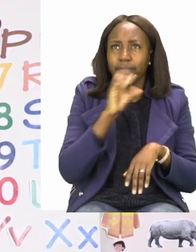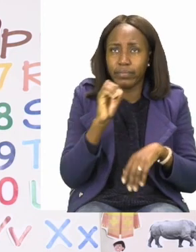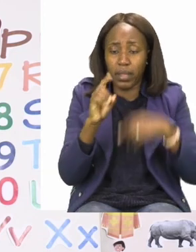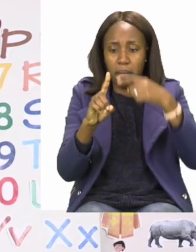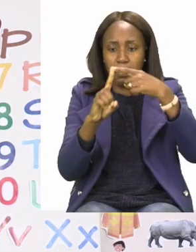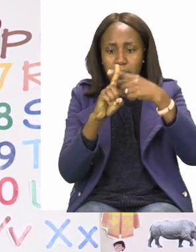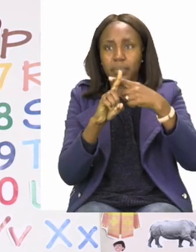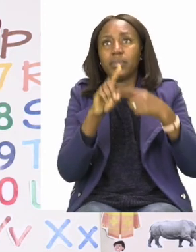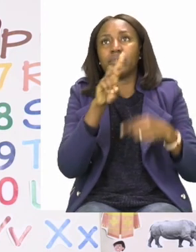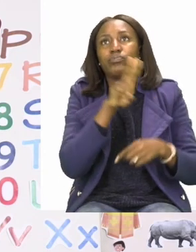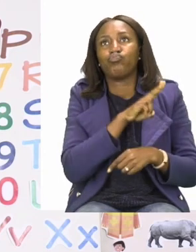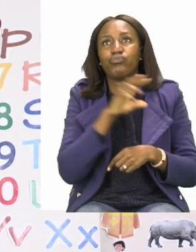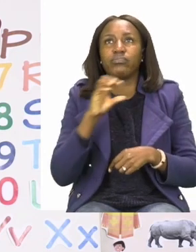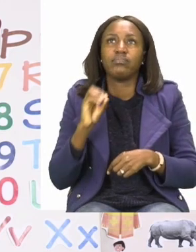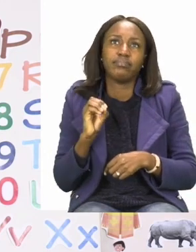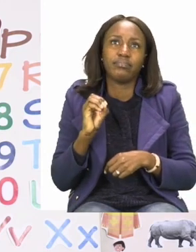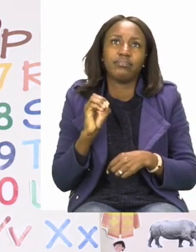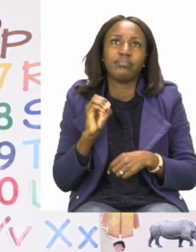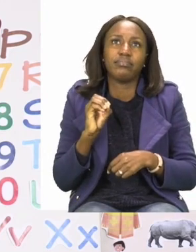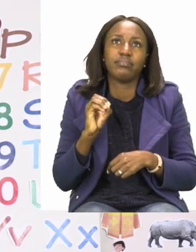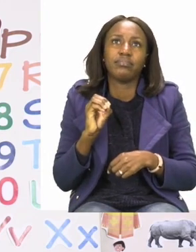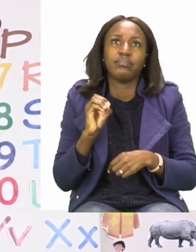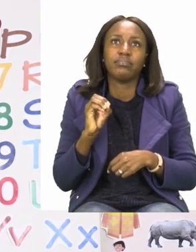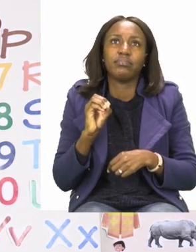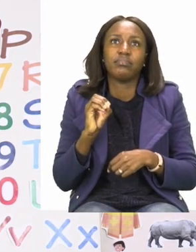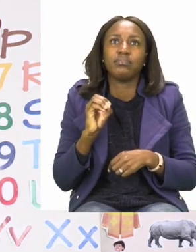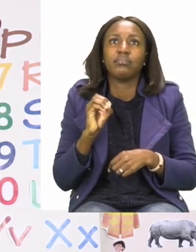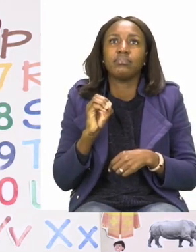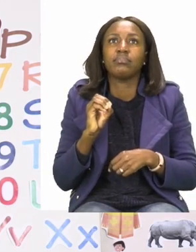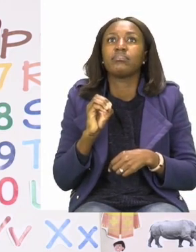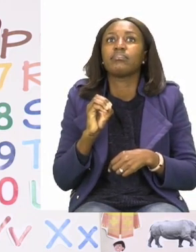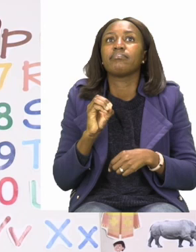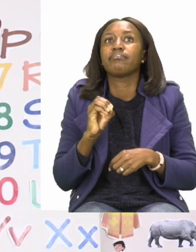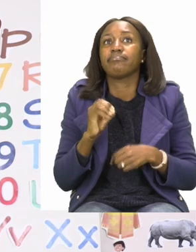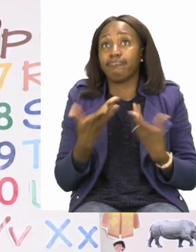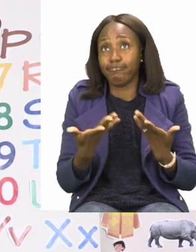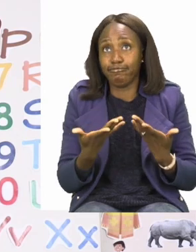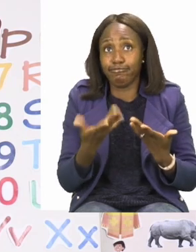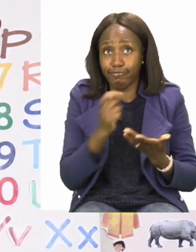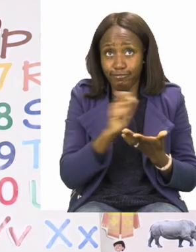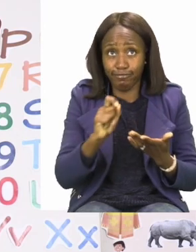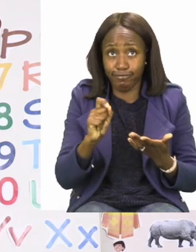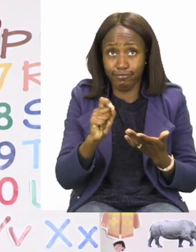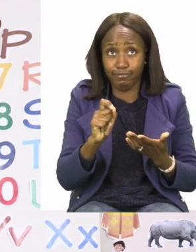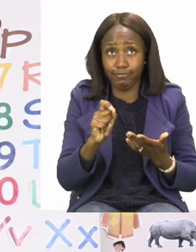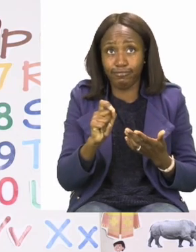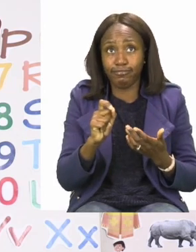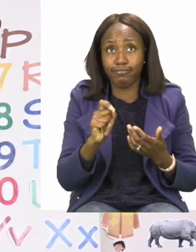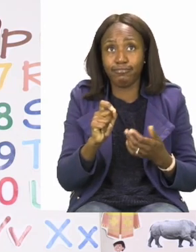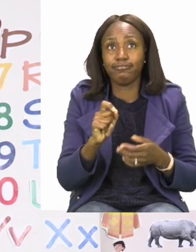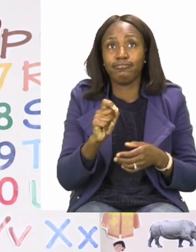plus 20. We can write our 20 plus 20 by saying